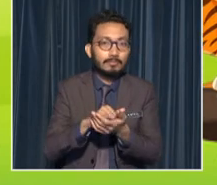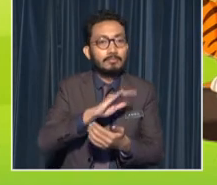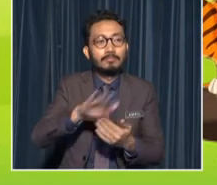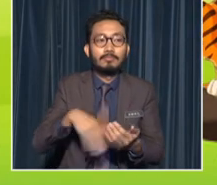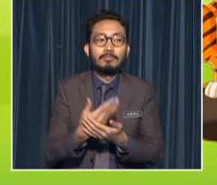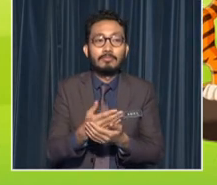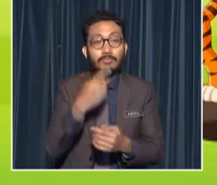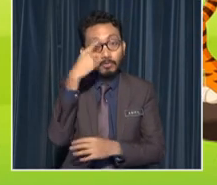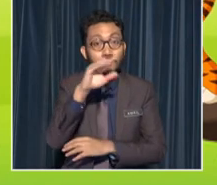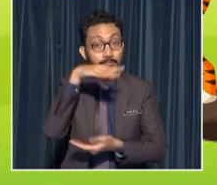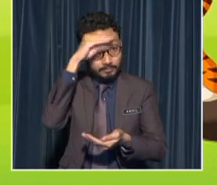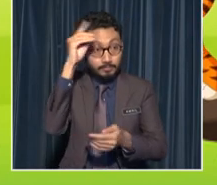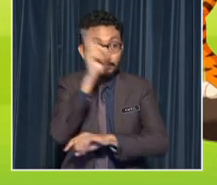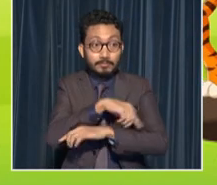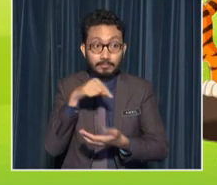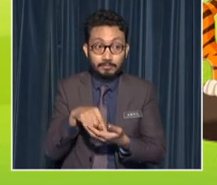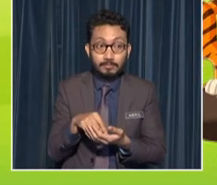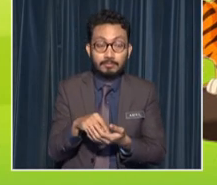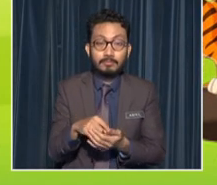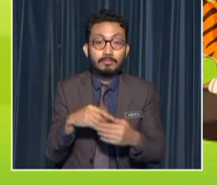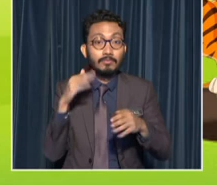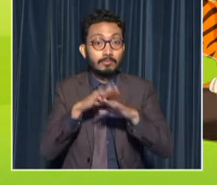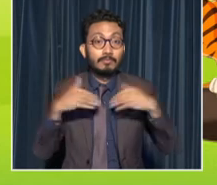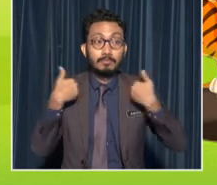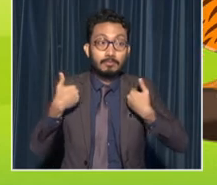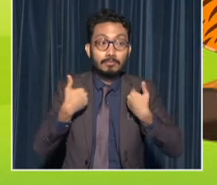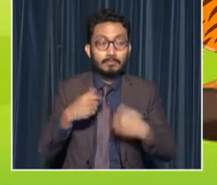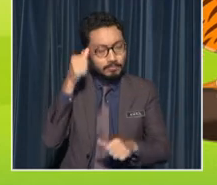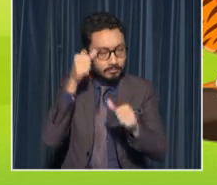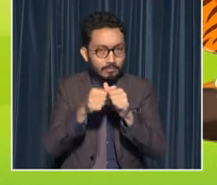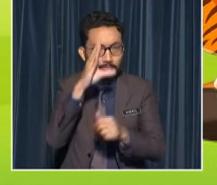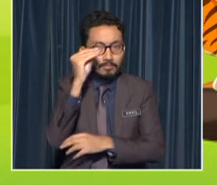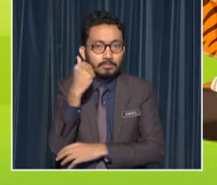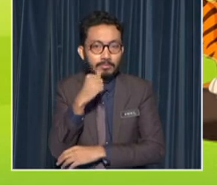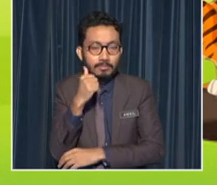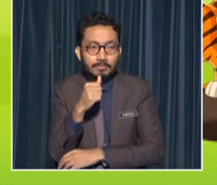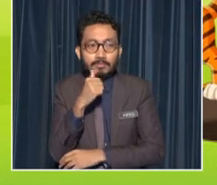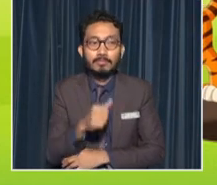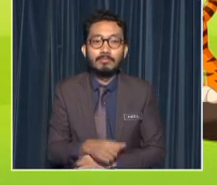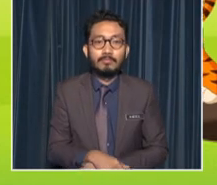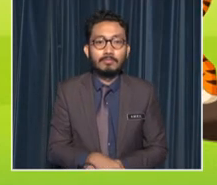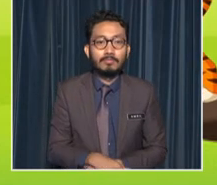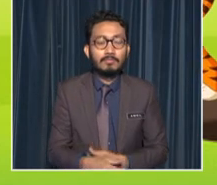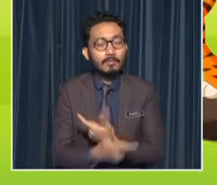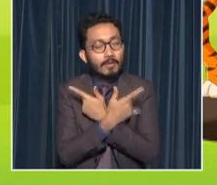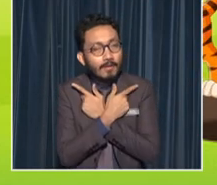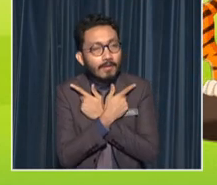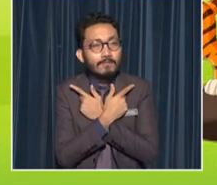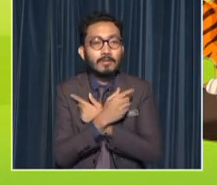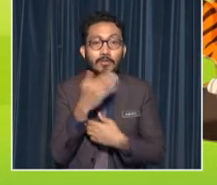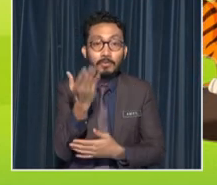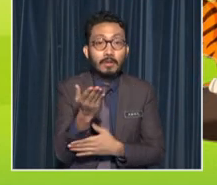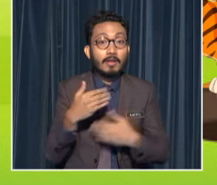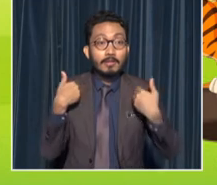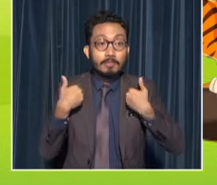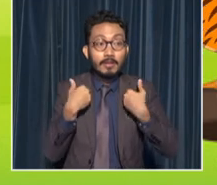for this lesson on animals. Remember, boys and girls, love